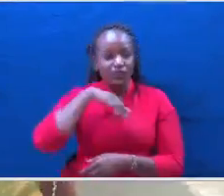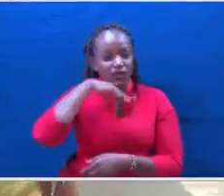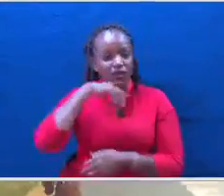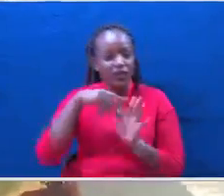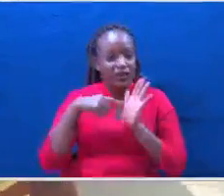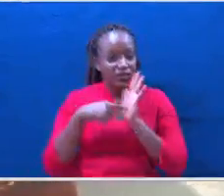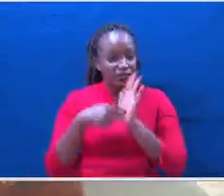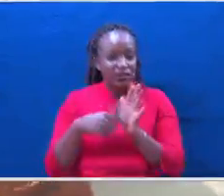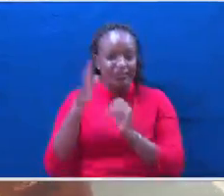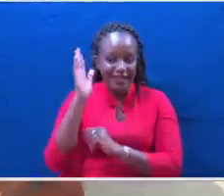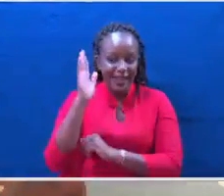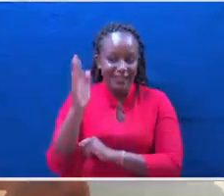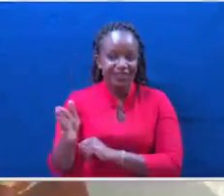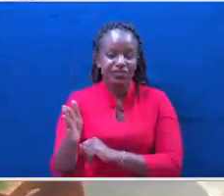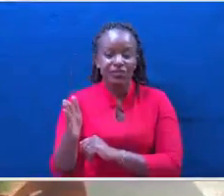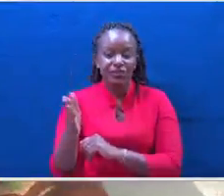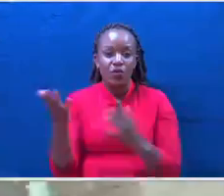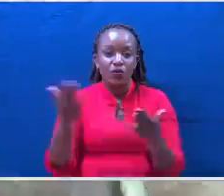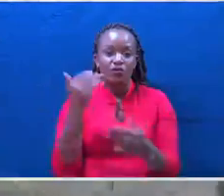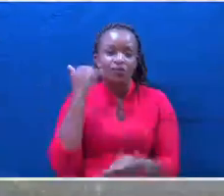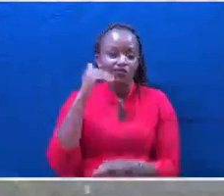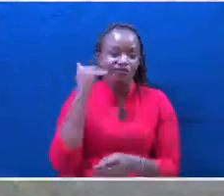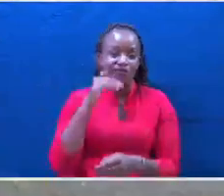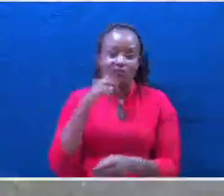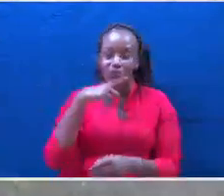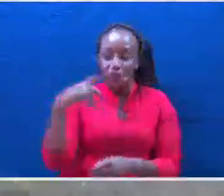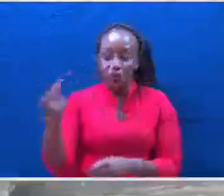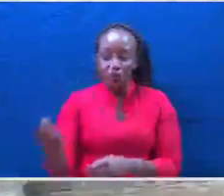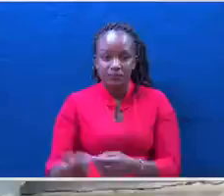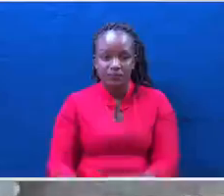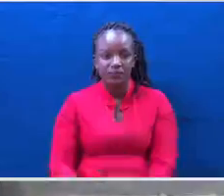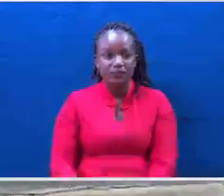the direction of the pushers where they have gone.